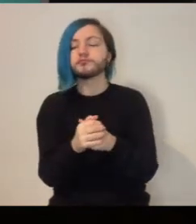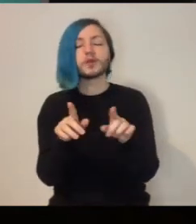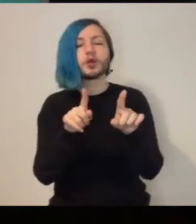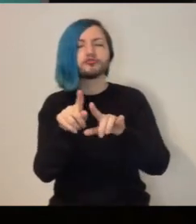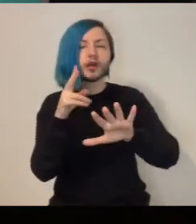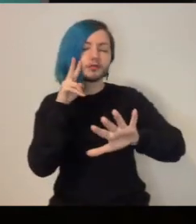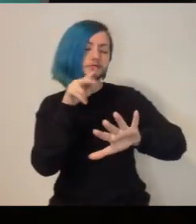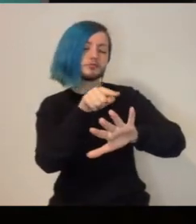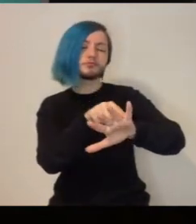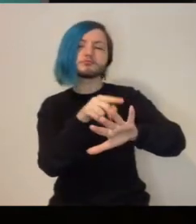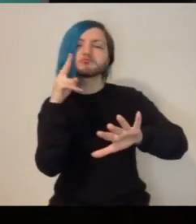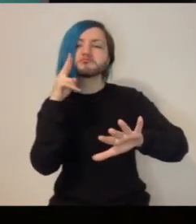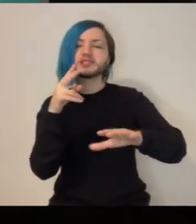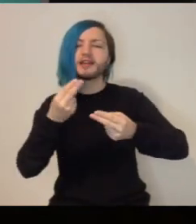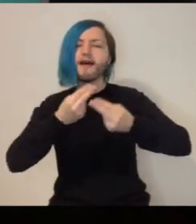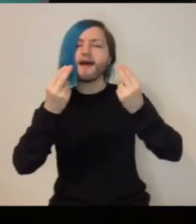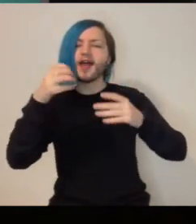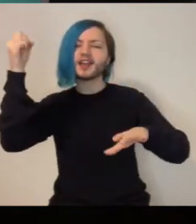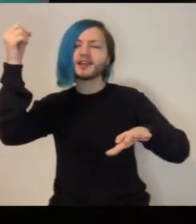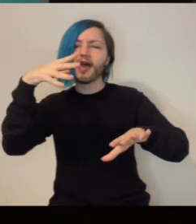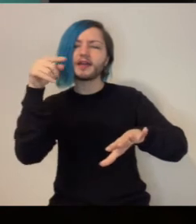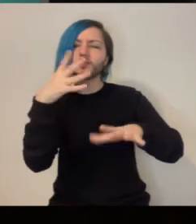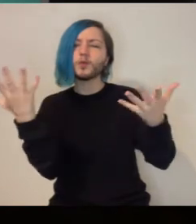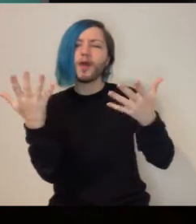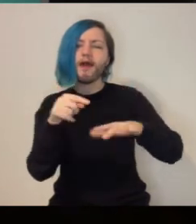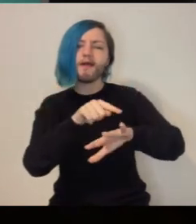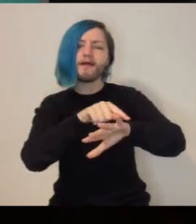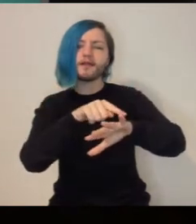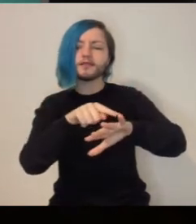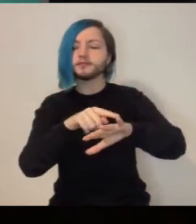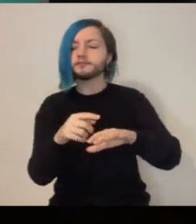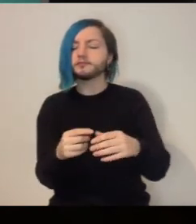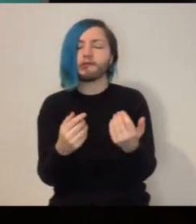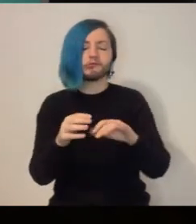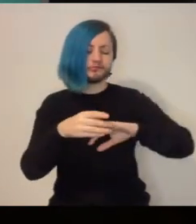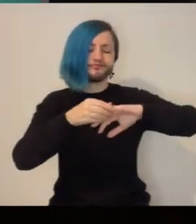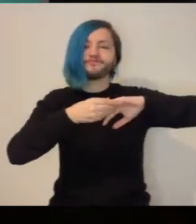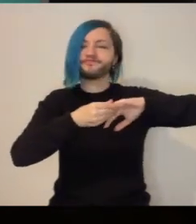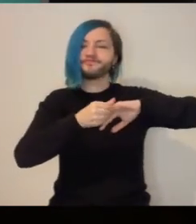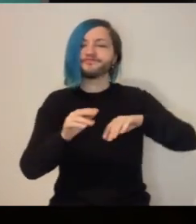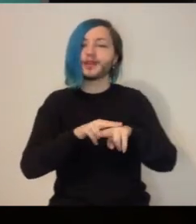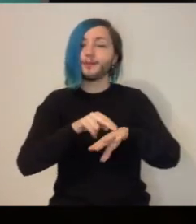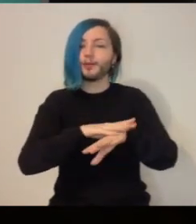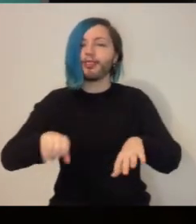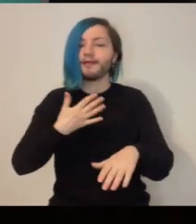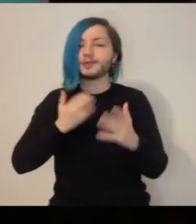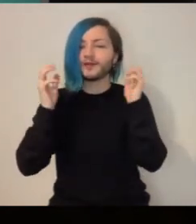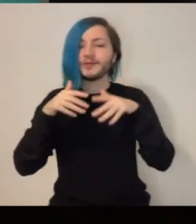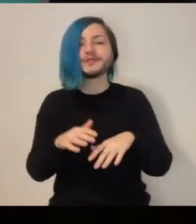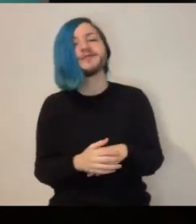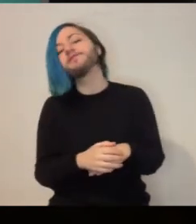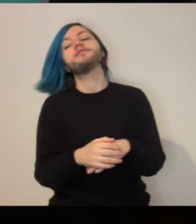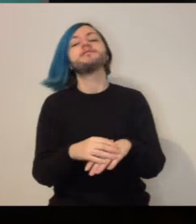the highlighted part, so this is where the light has hit. So take that blue off my finger because that'll confuse my eye. So there's some